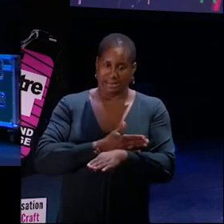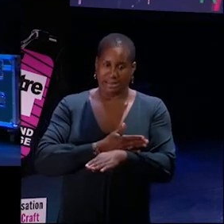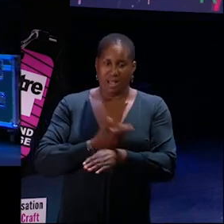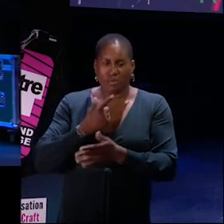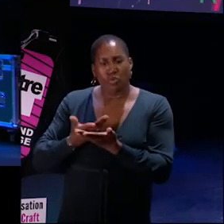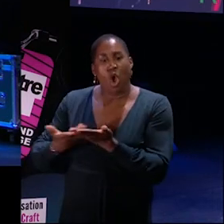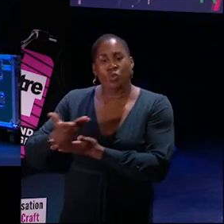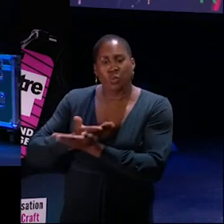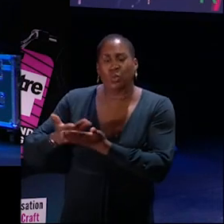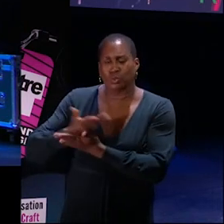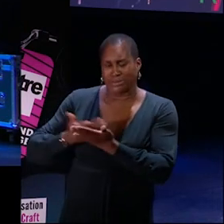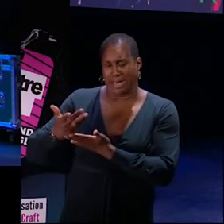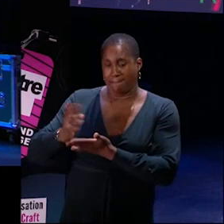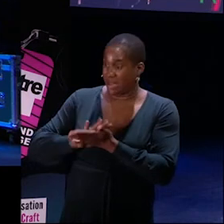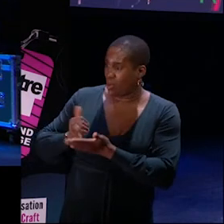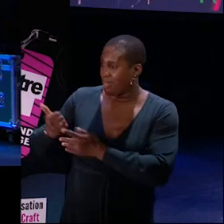of trying to help other people